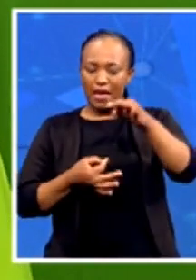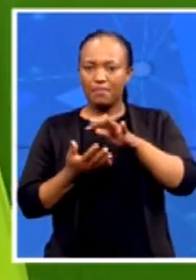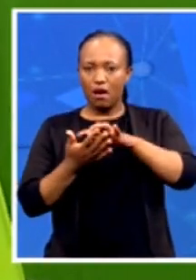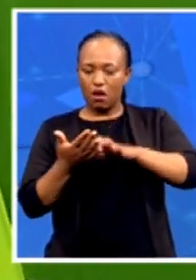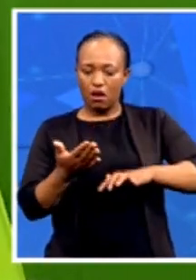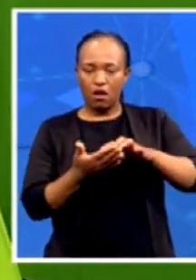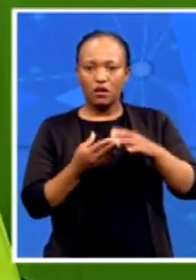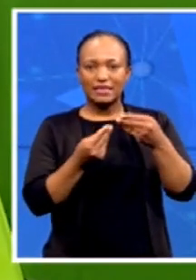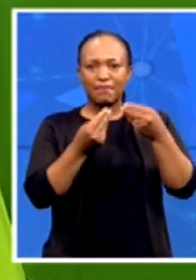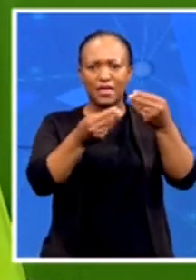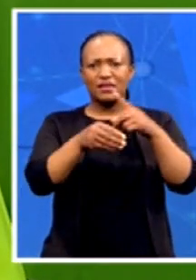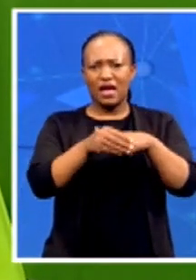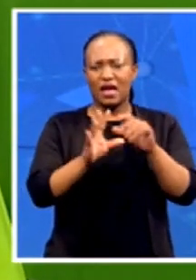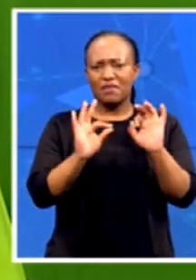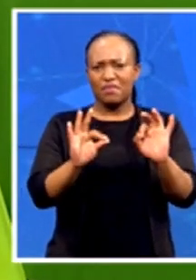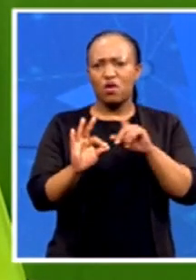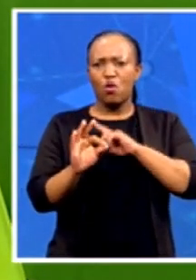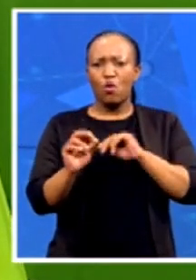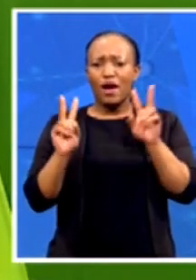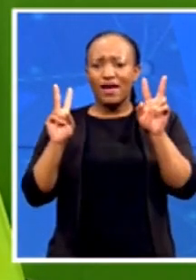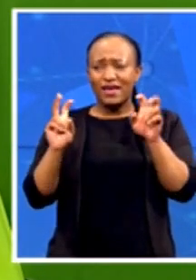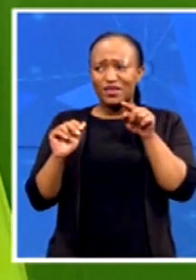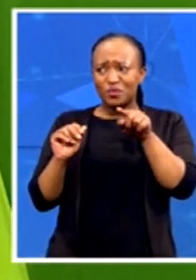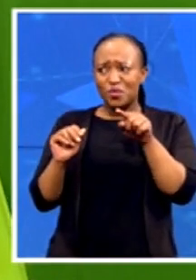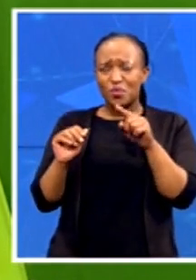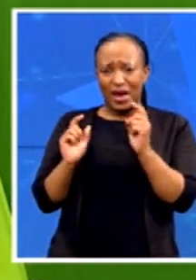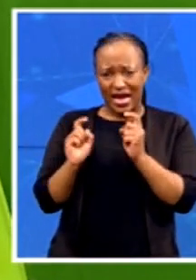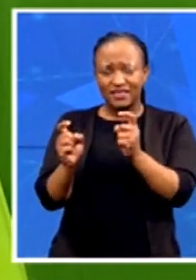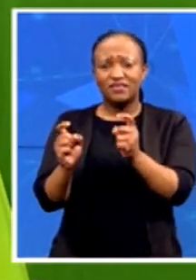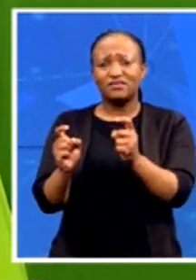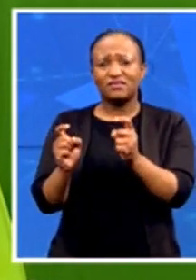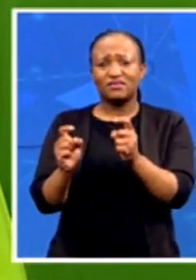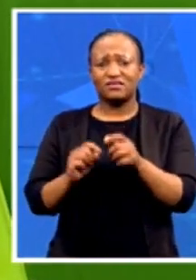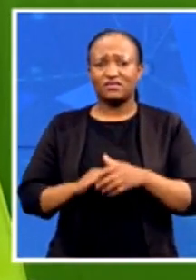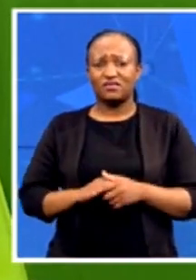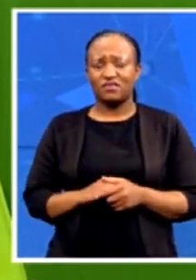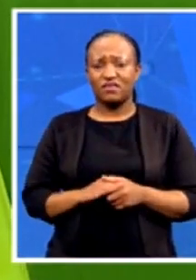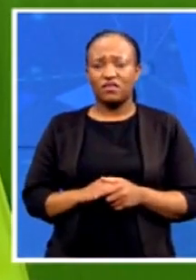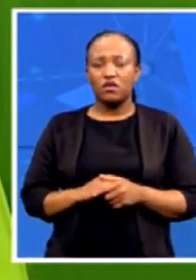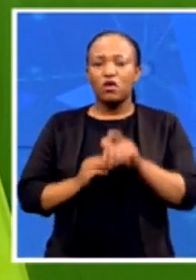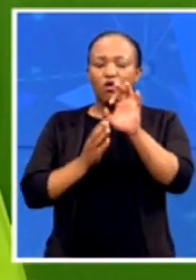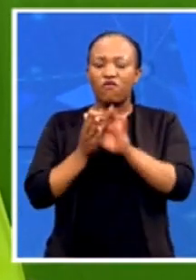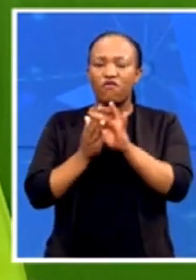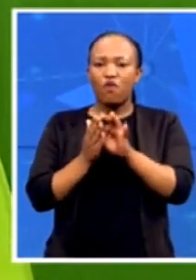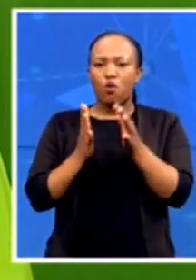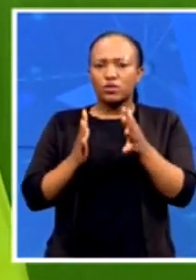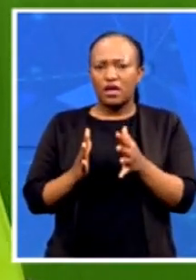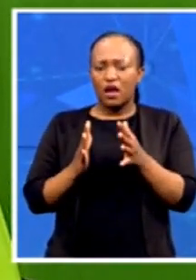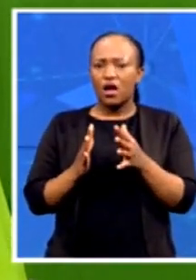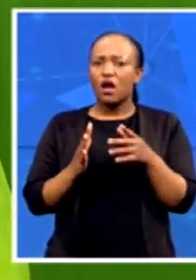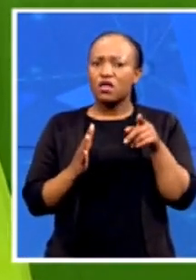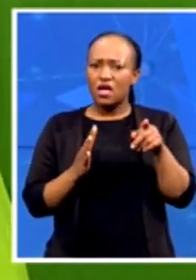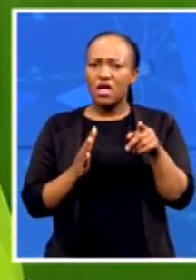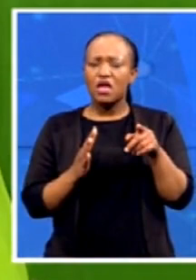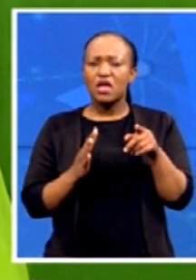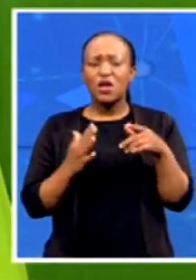matter is extremely urgent. Our voters out there are envious, are desperate. I think I